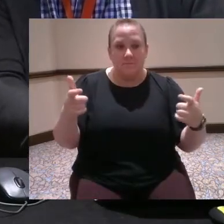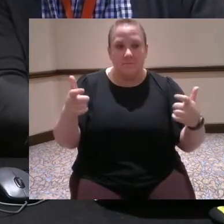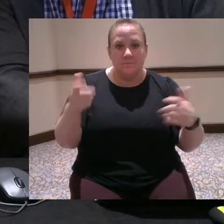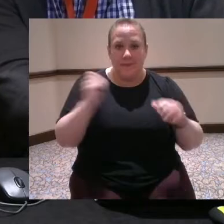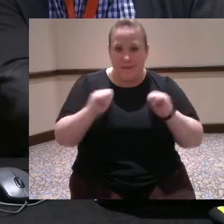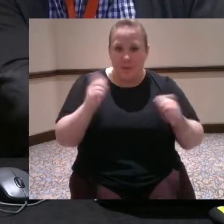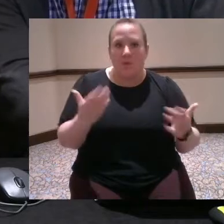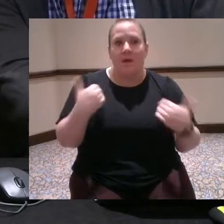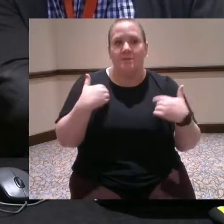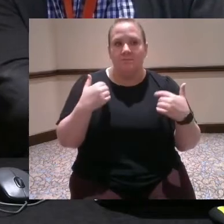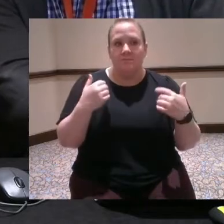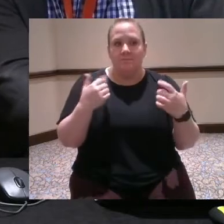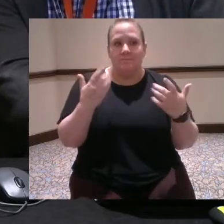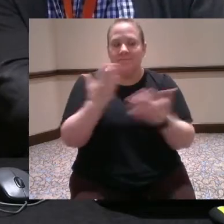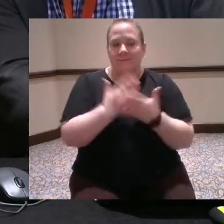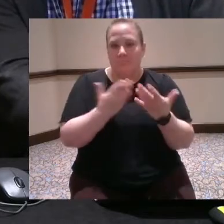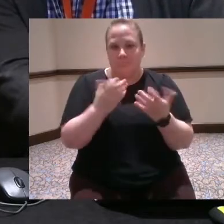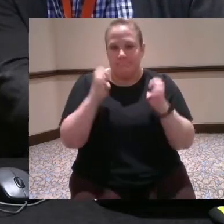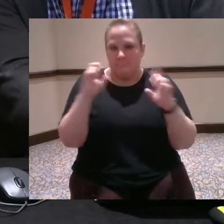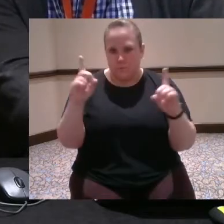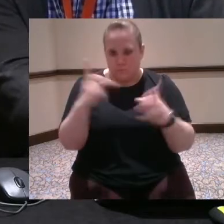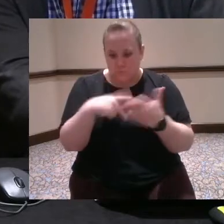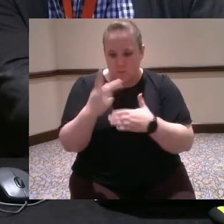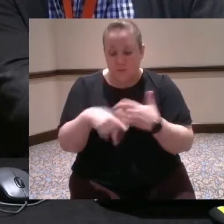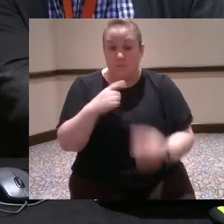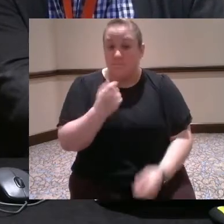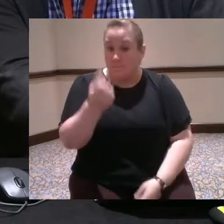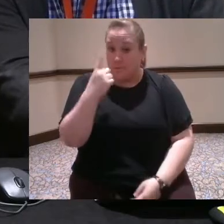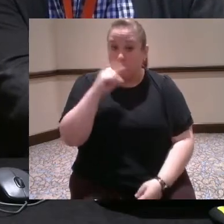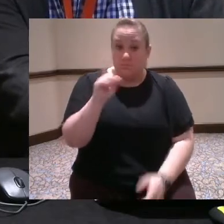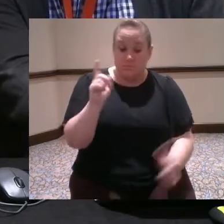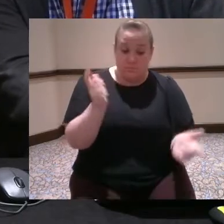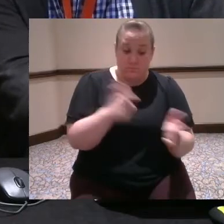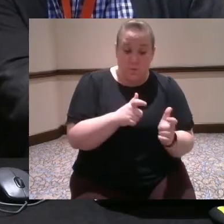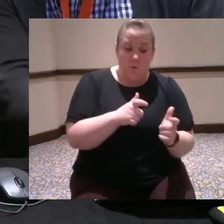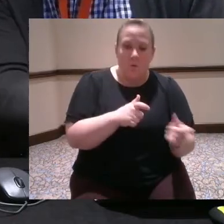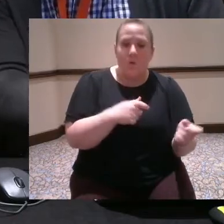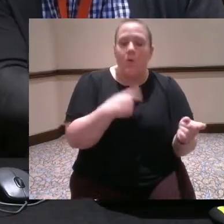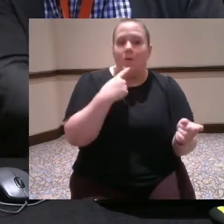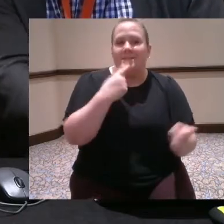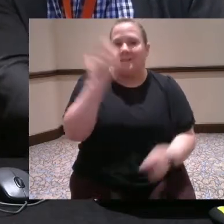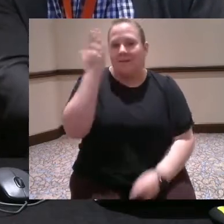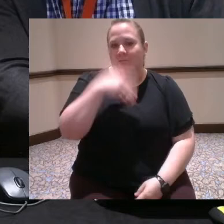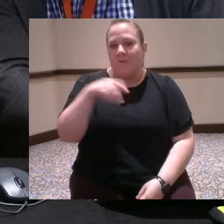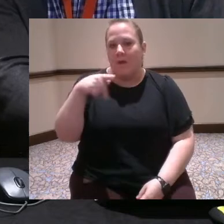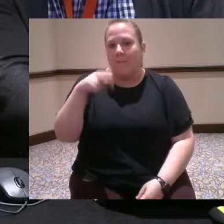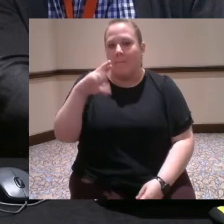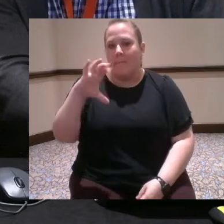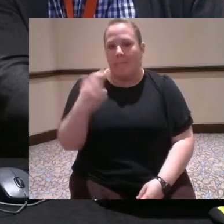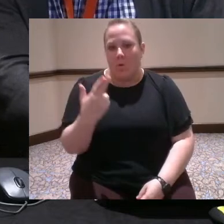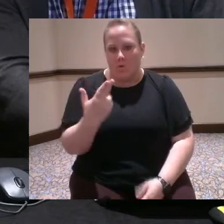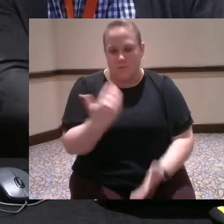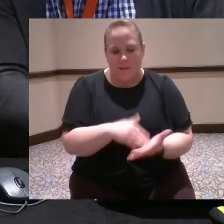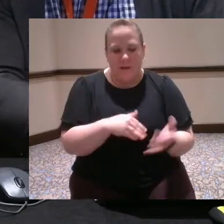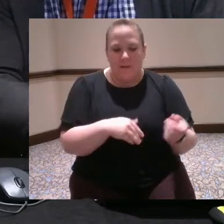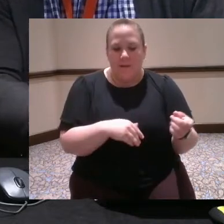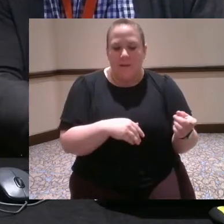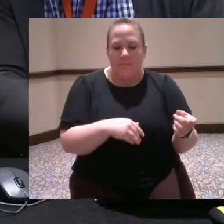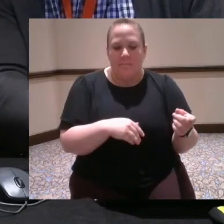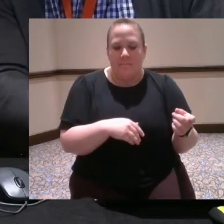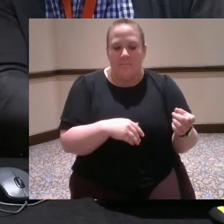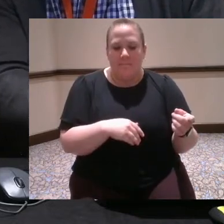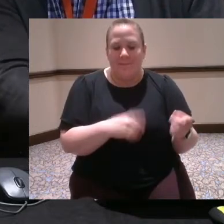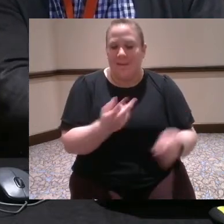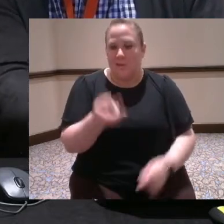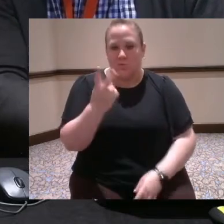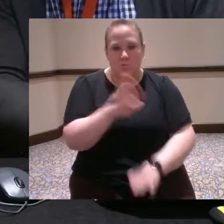sort of education program. I'll say that even the small, I mentioned Front Porch before, again, it's just